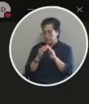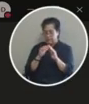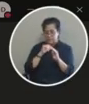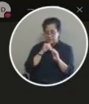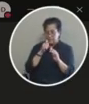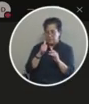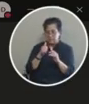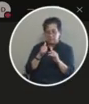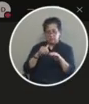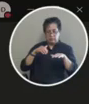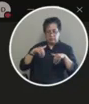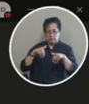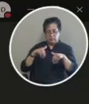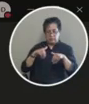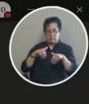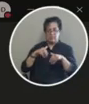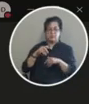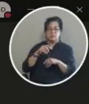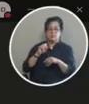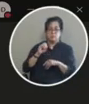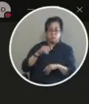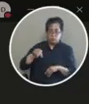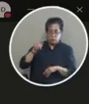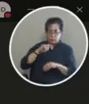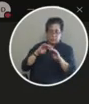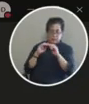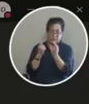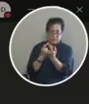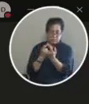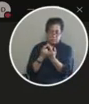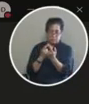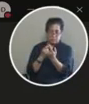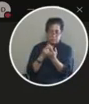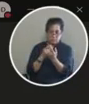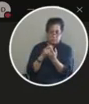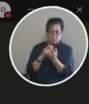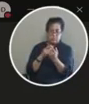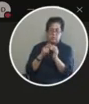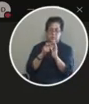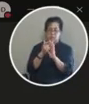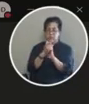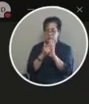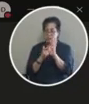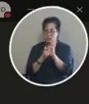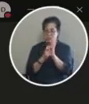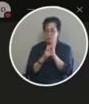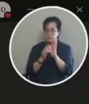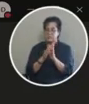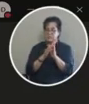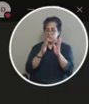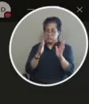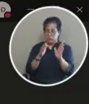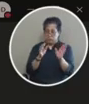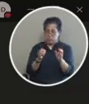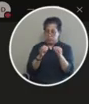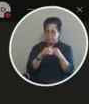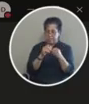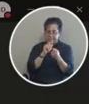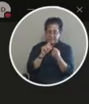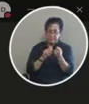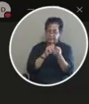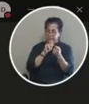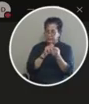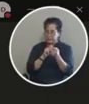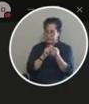disclosed, apparently, to all you council members that the Attorney General's office